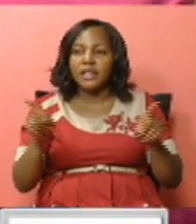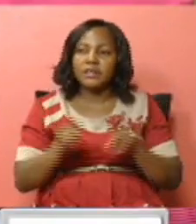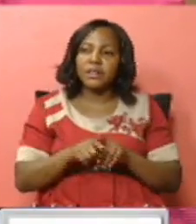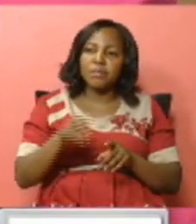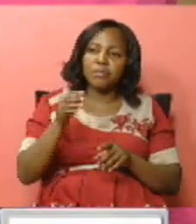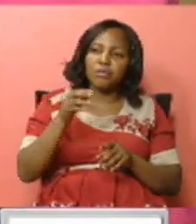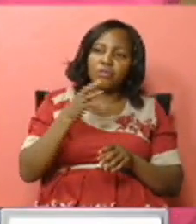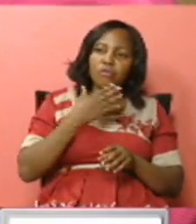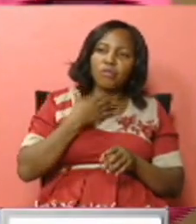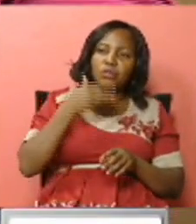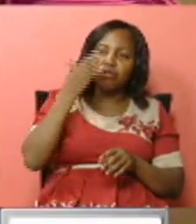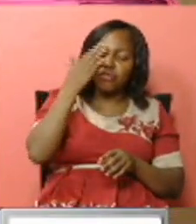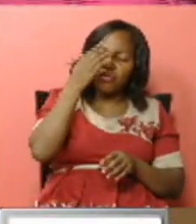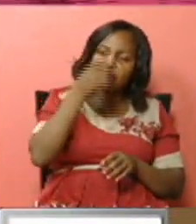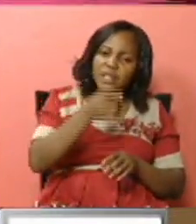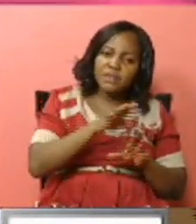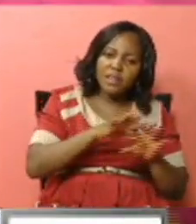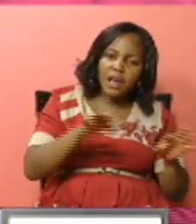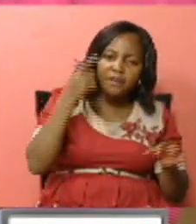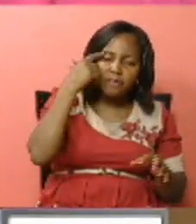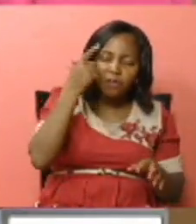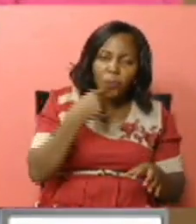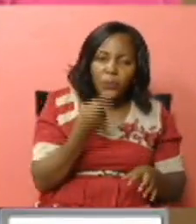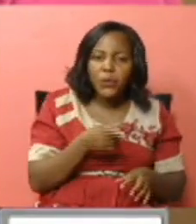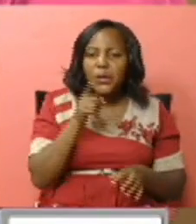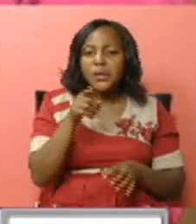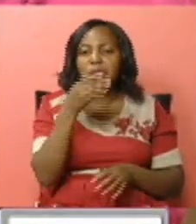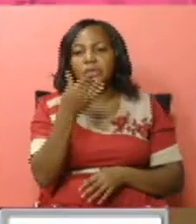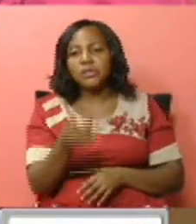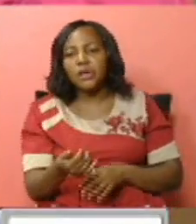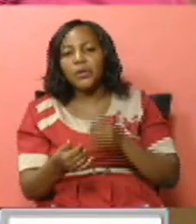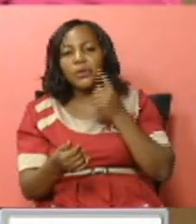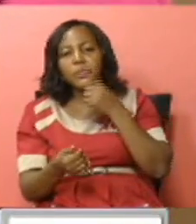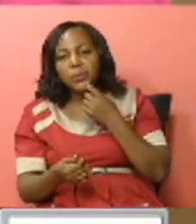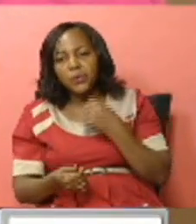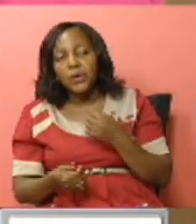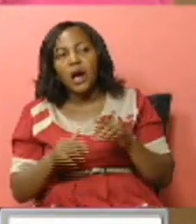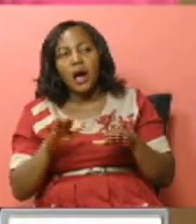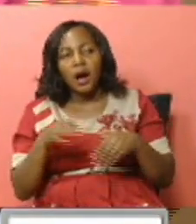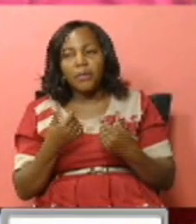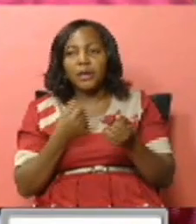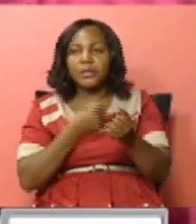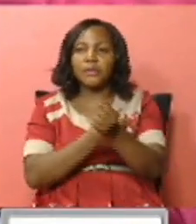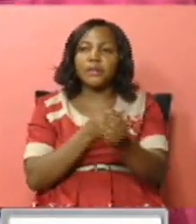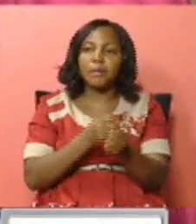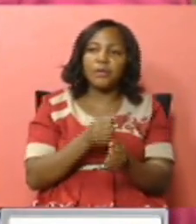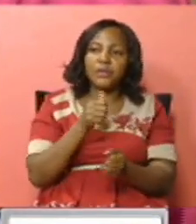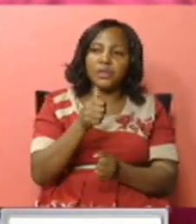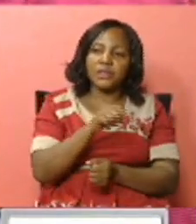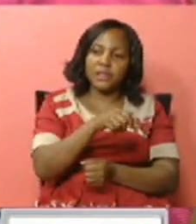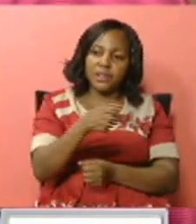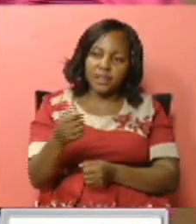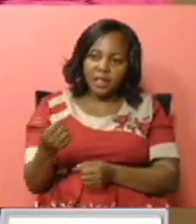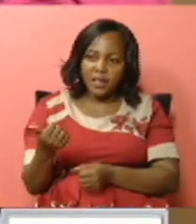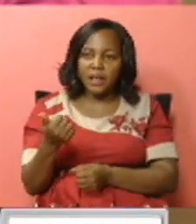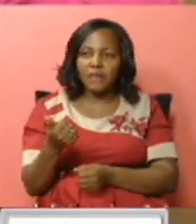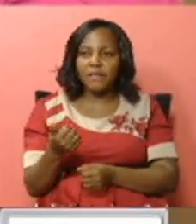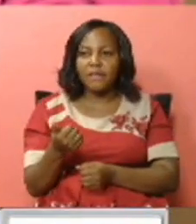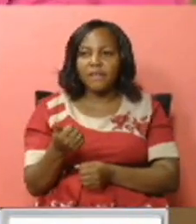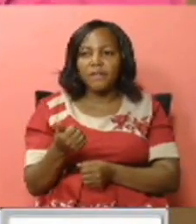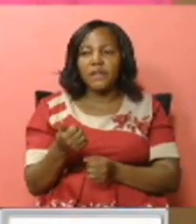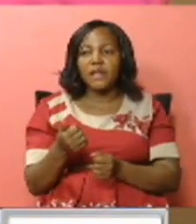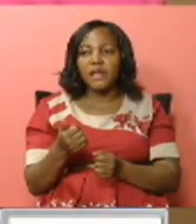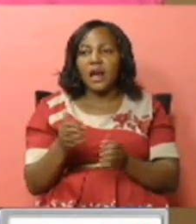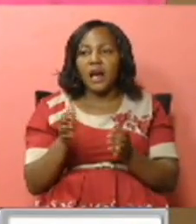out whose land it is, whose child it is, how can we support each other. So with those kinds of groups, Kekwara, which is one of the really strongest that